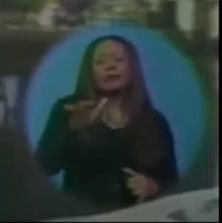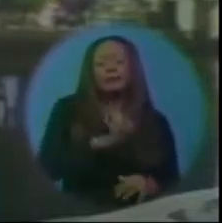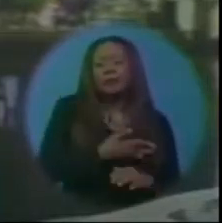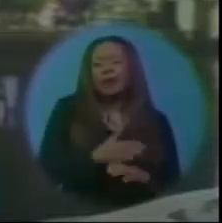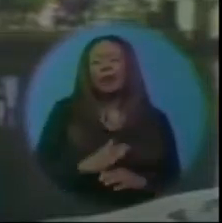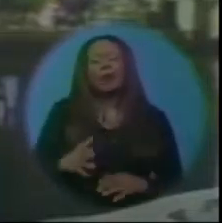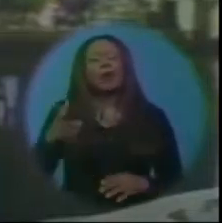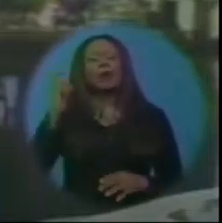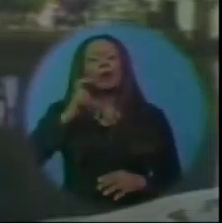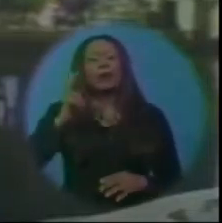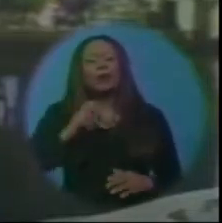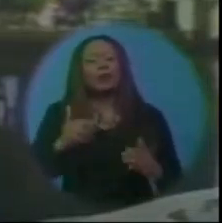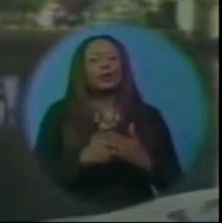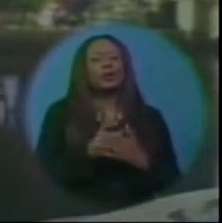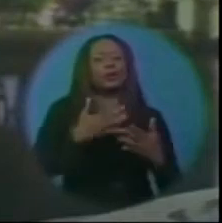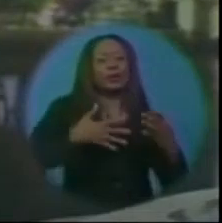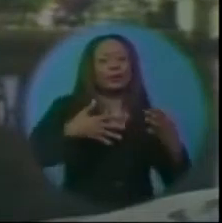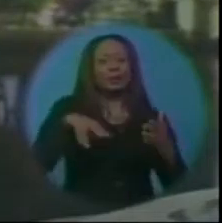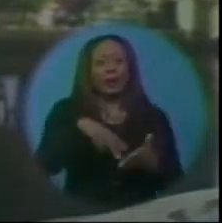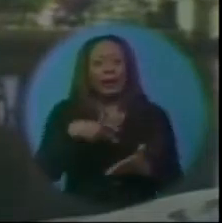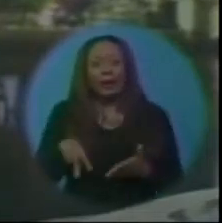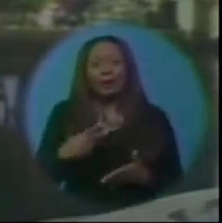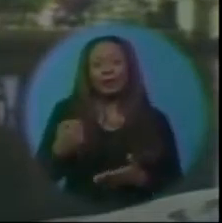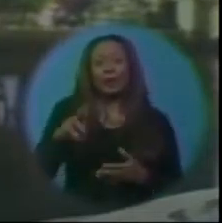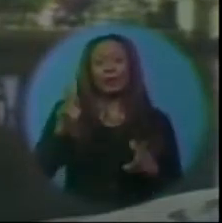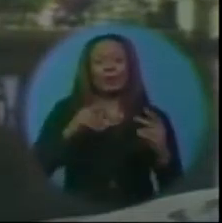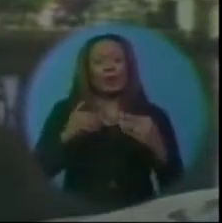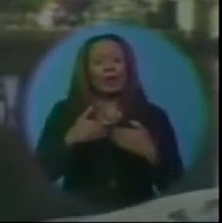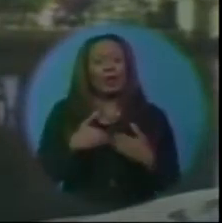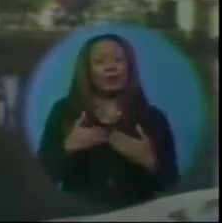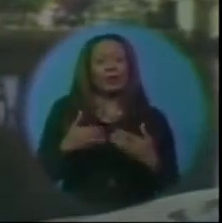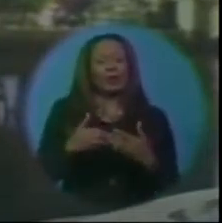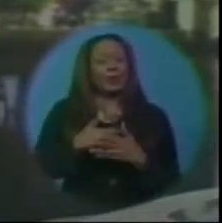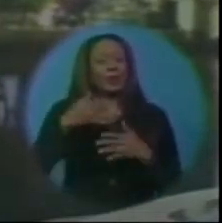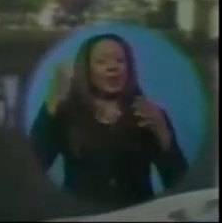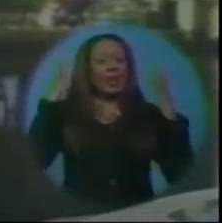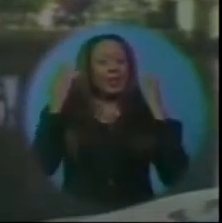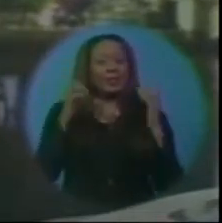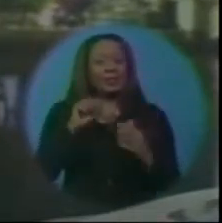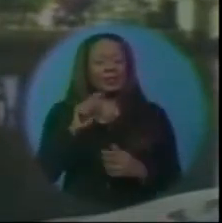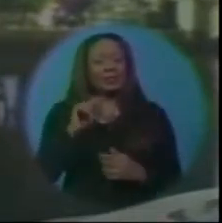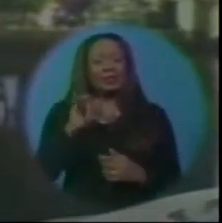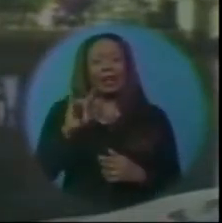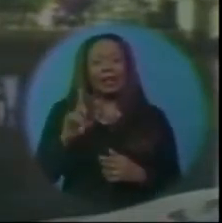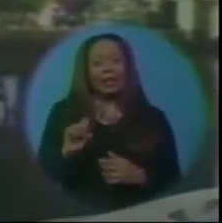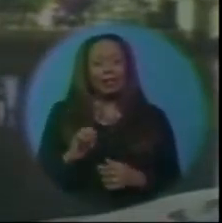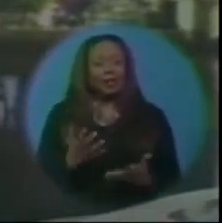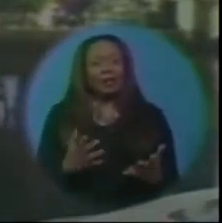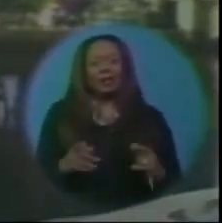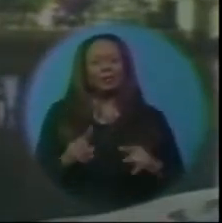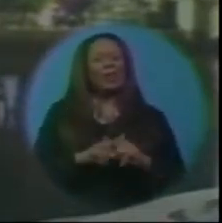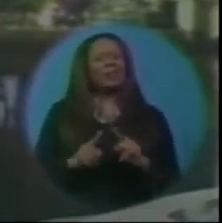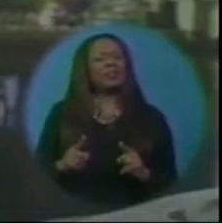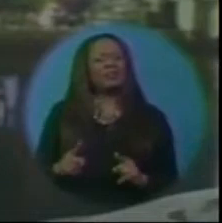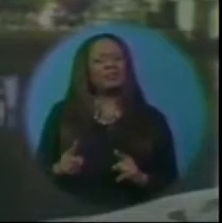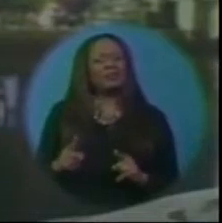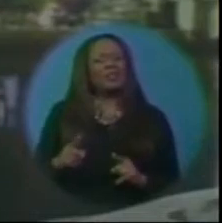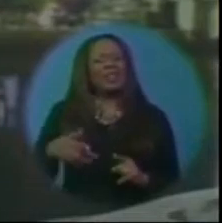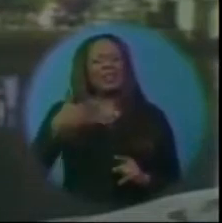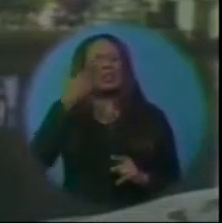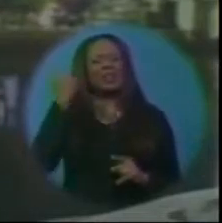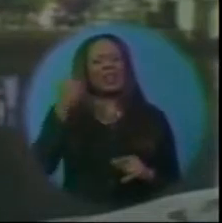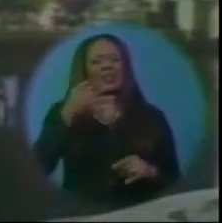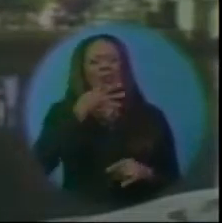or even a hairstyle that's all the rage, only for it to be forgotten about a short while later. Now, one